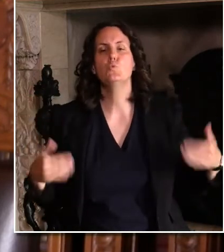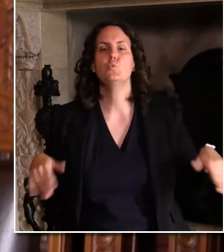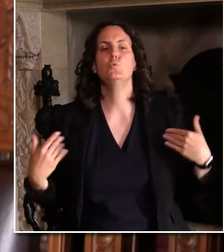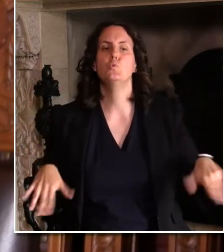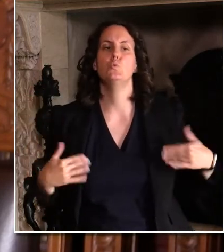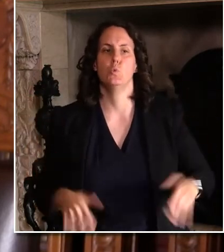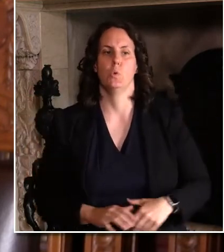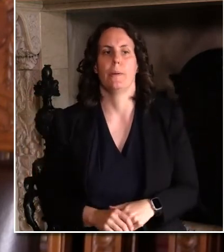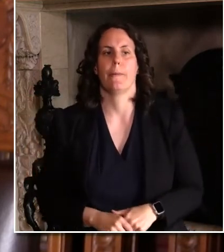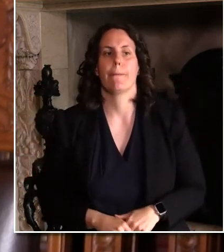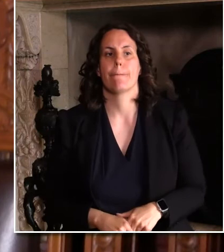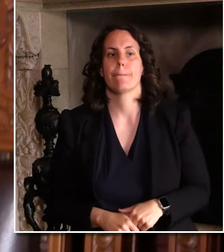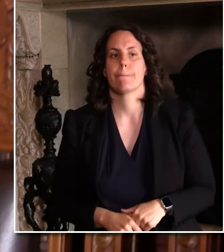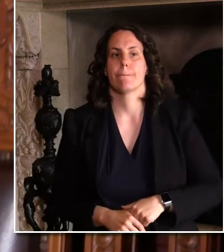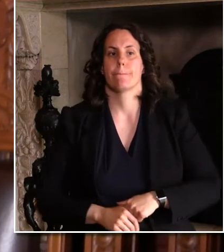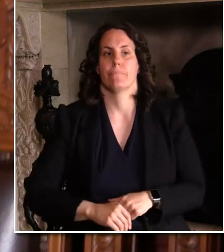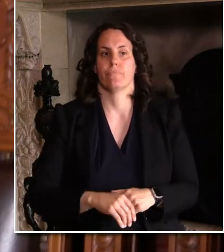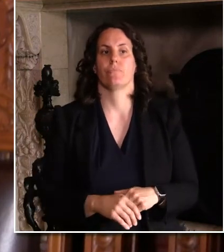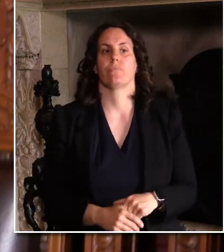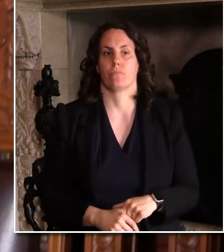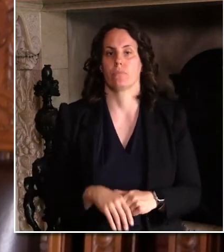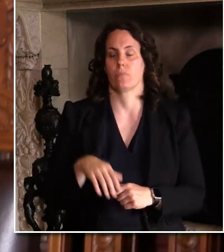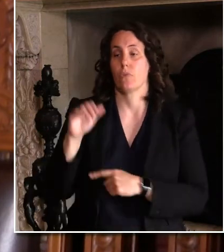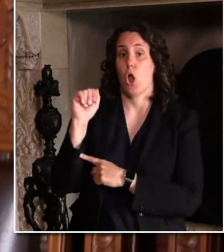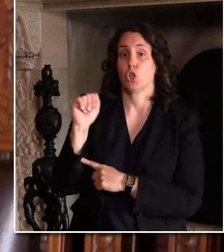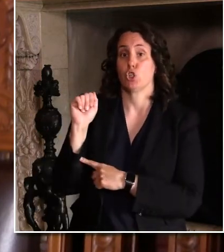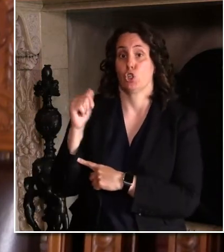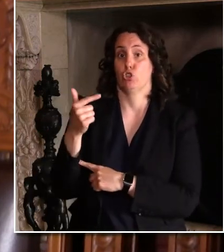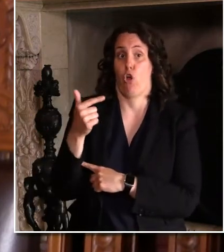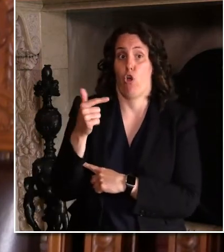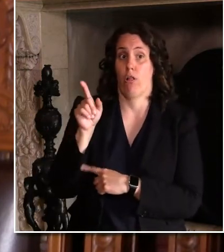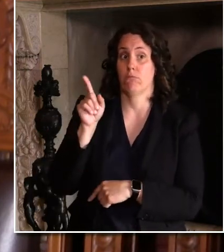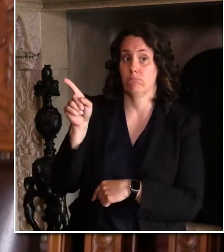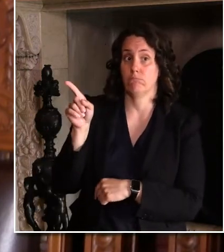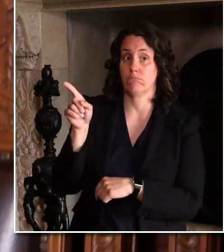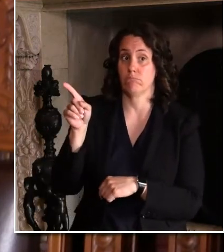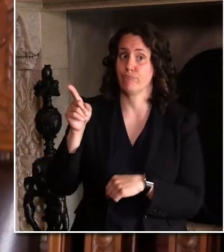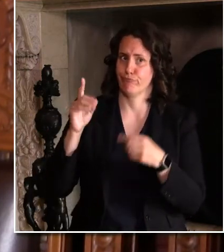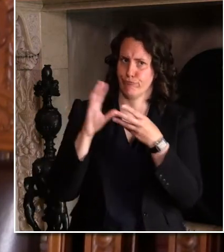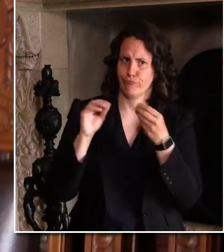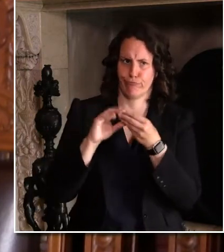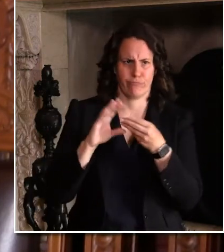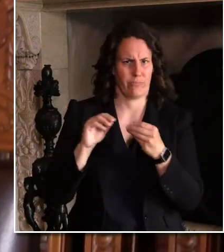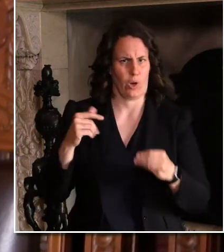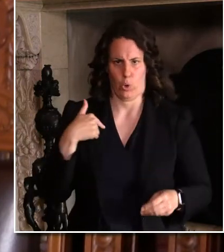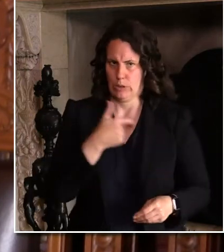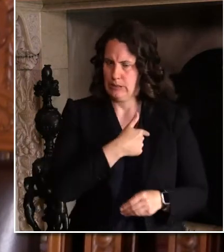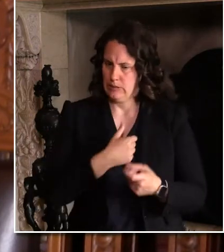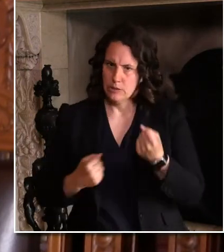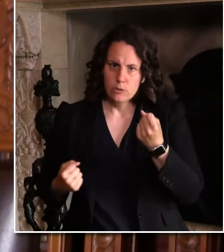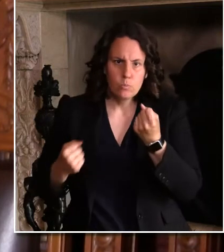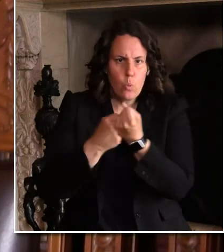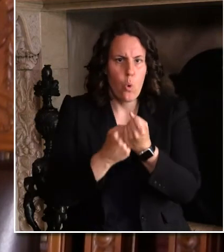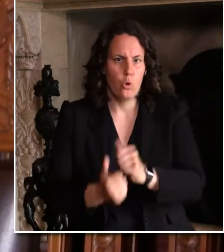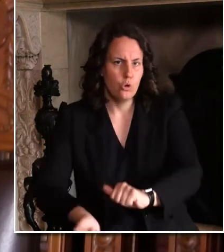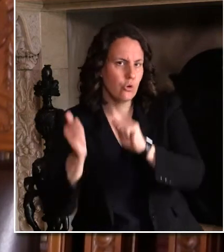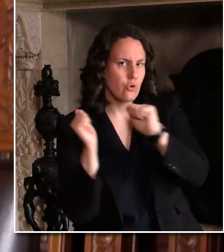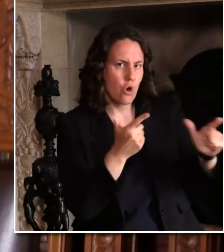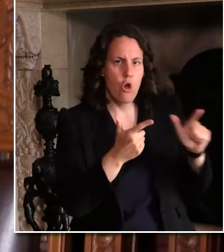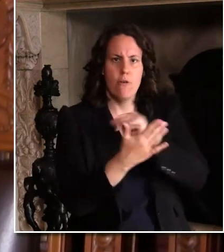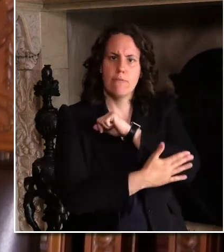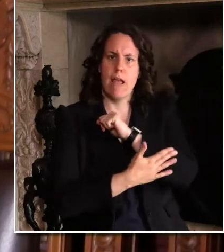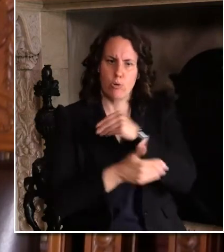are valid and provided guidance on how to enact those. So I think, this is unfortunately because of the Supreme Court's decision